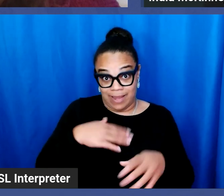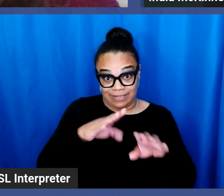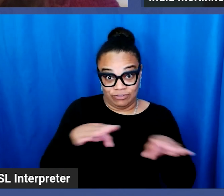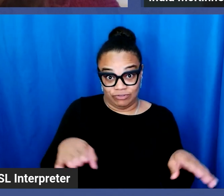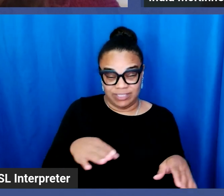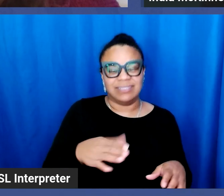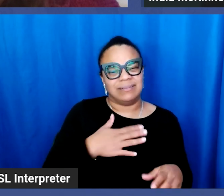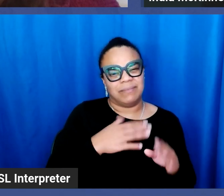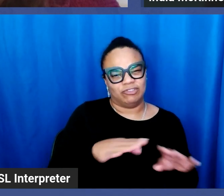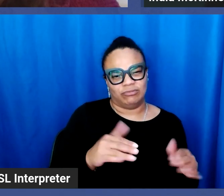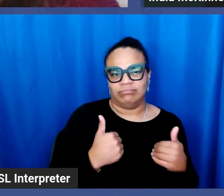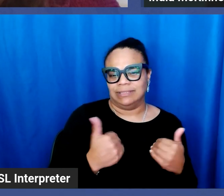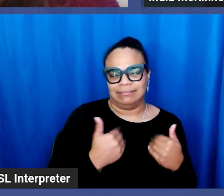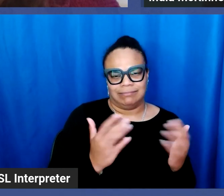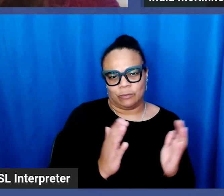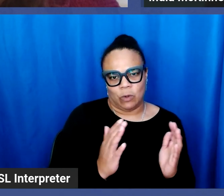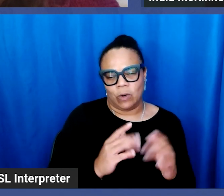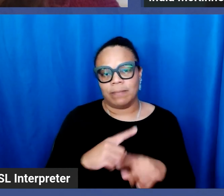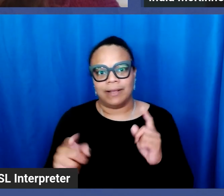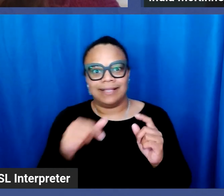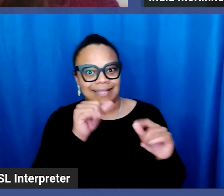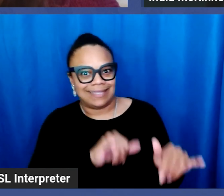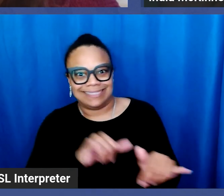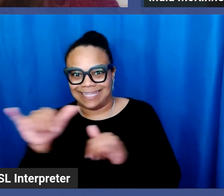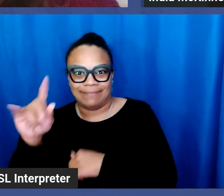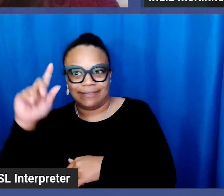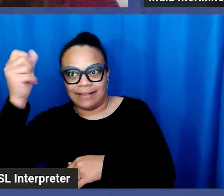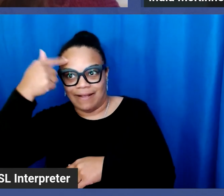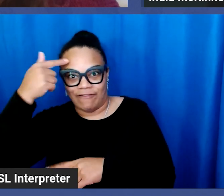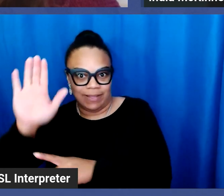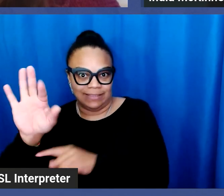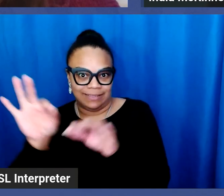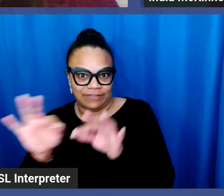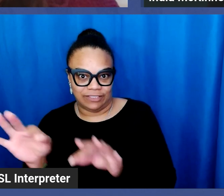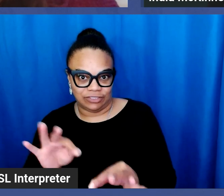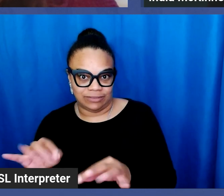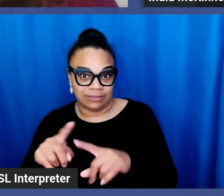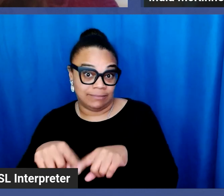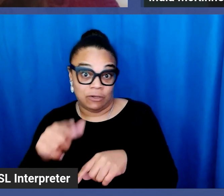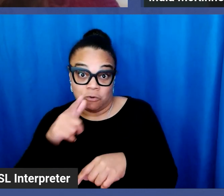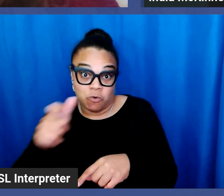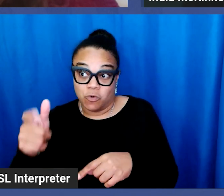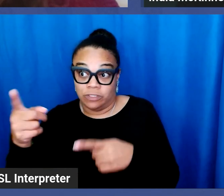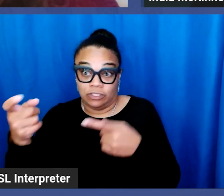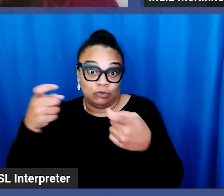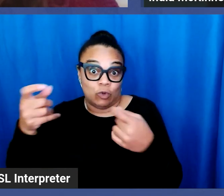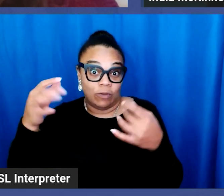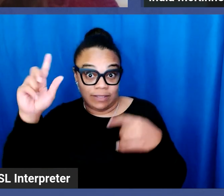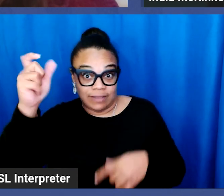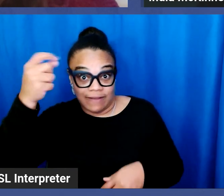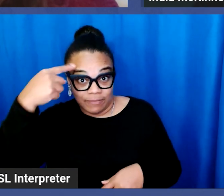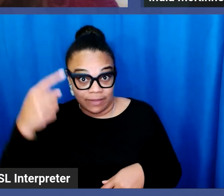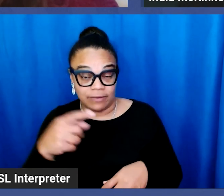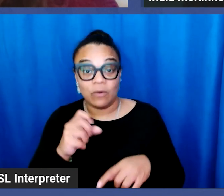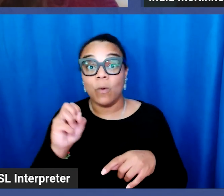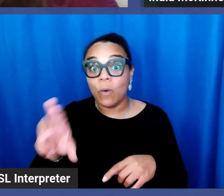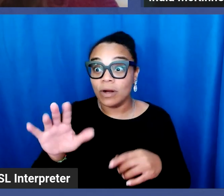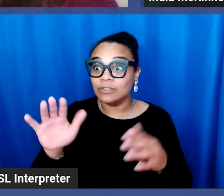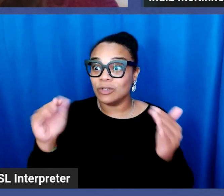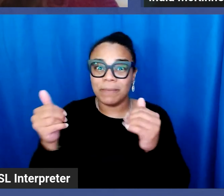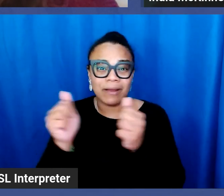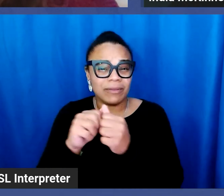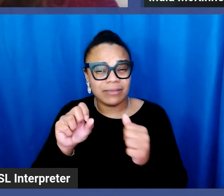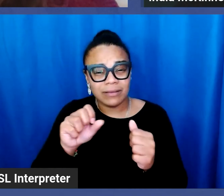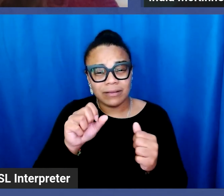necessarily the same as what the government would define as harmful content, depending on who's in control of the government, or parents across the world. There is